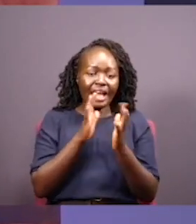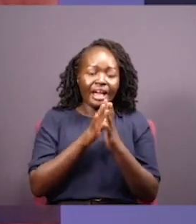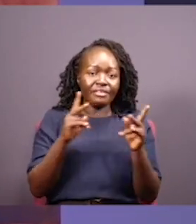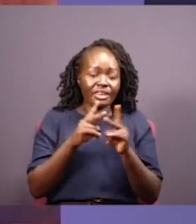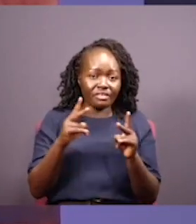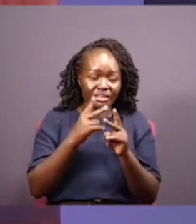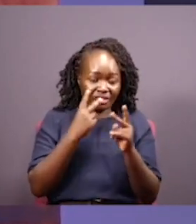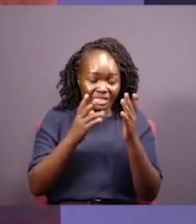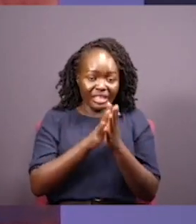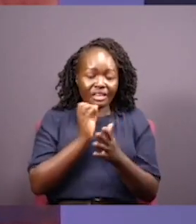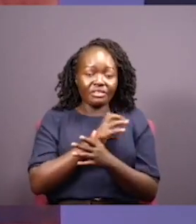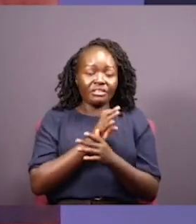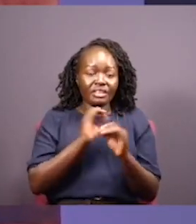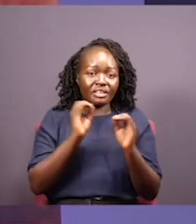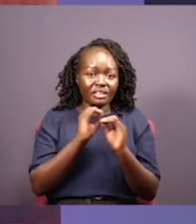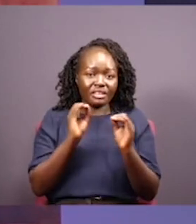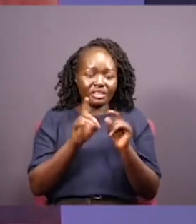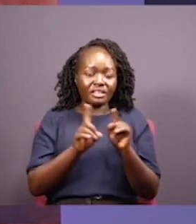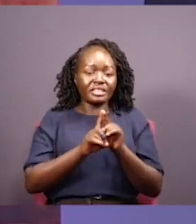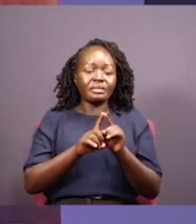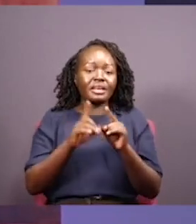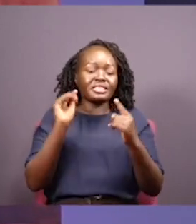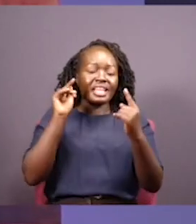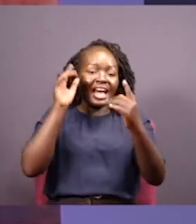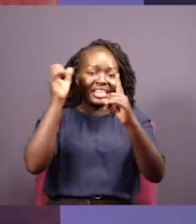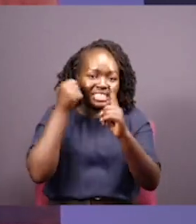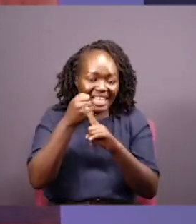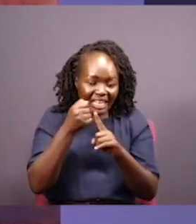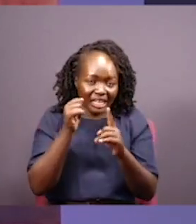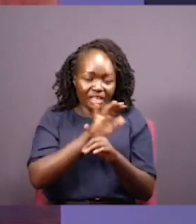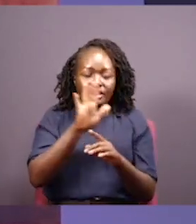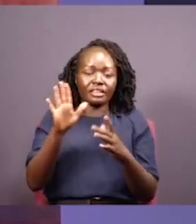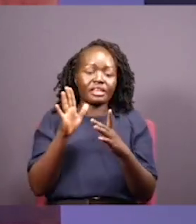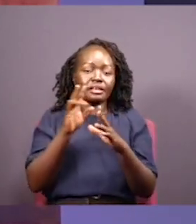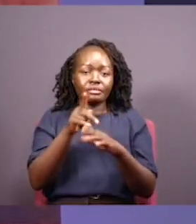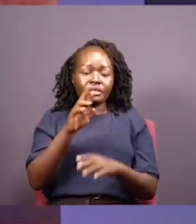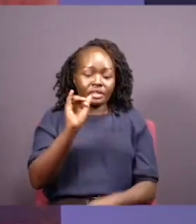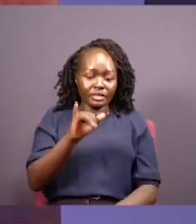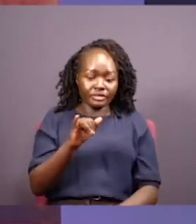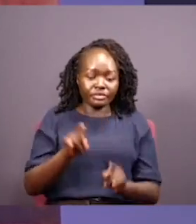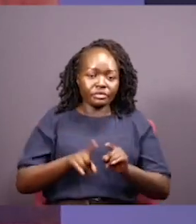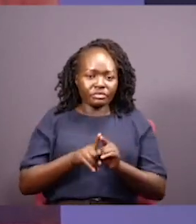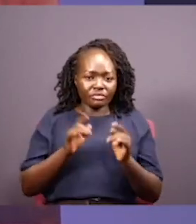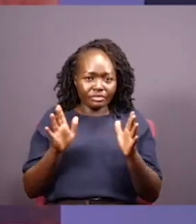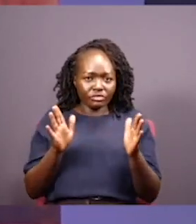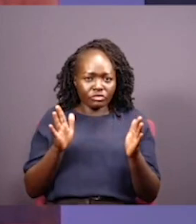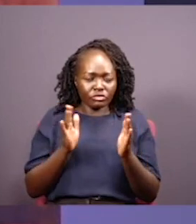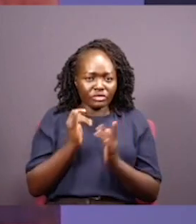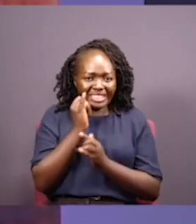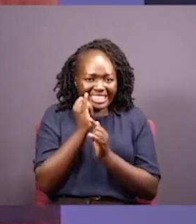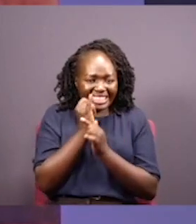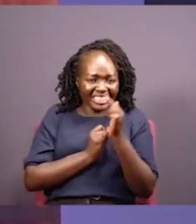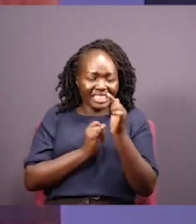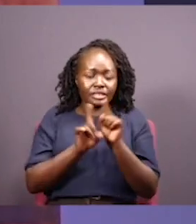fearless as they attack their prey. They are also slender, trim predators, at least